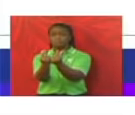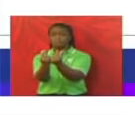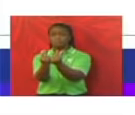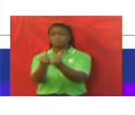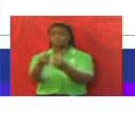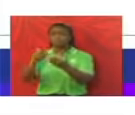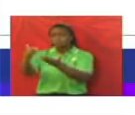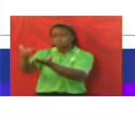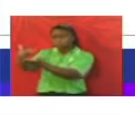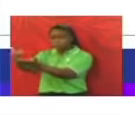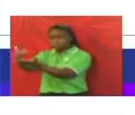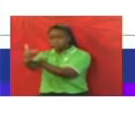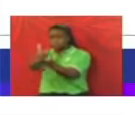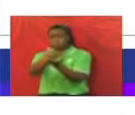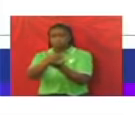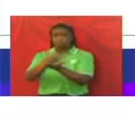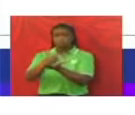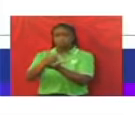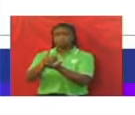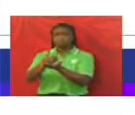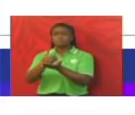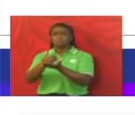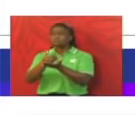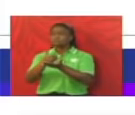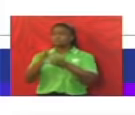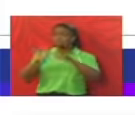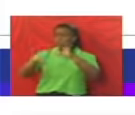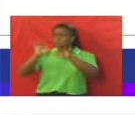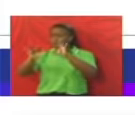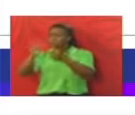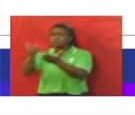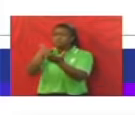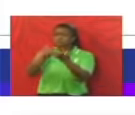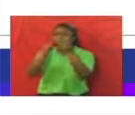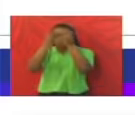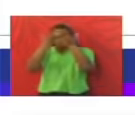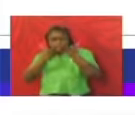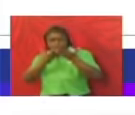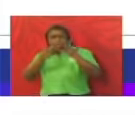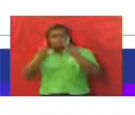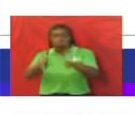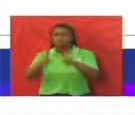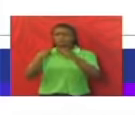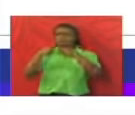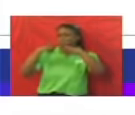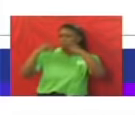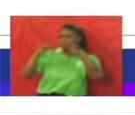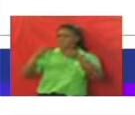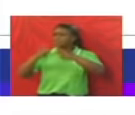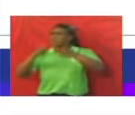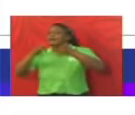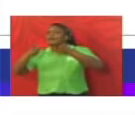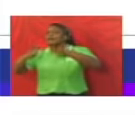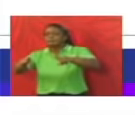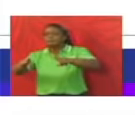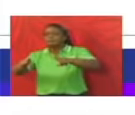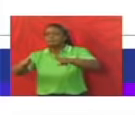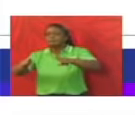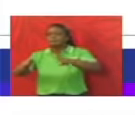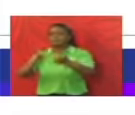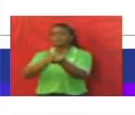adverse events associated with these COVID vaccines. Dr. Hines, what are your thoughts on this, and how do you anticipate it will make